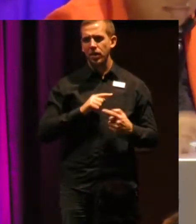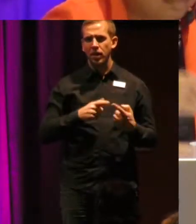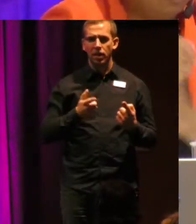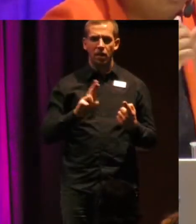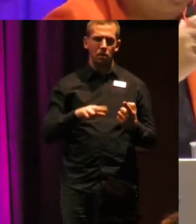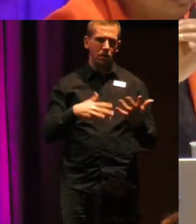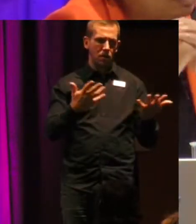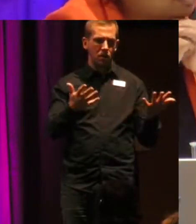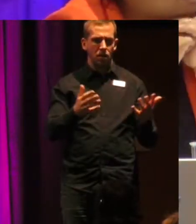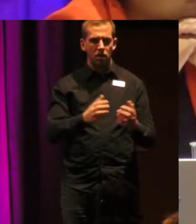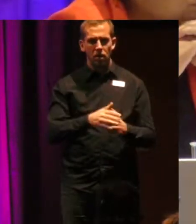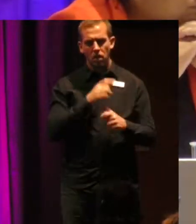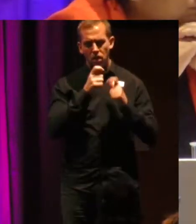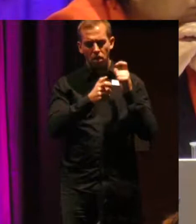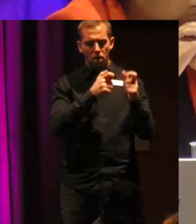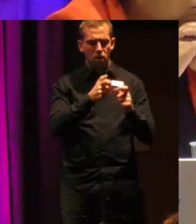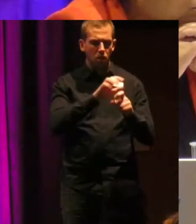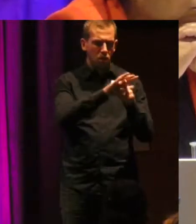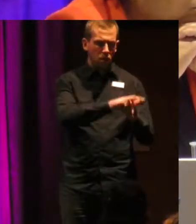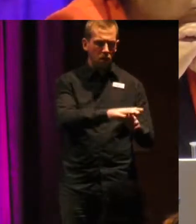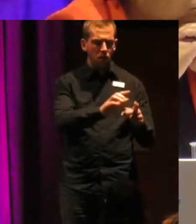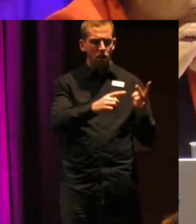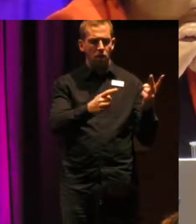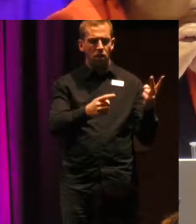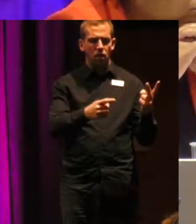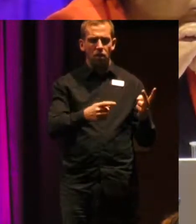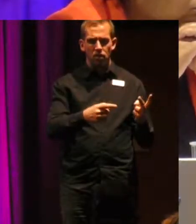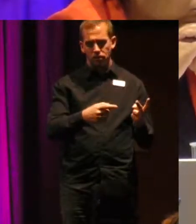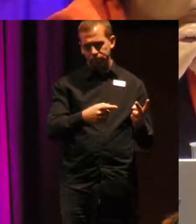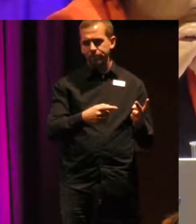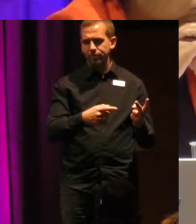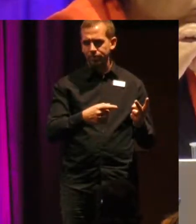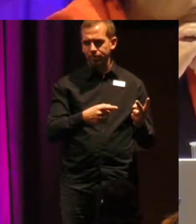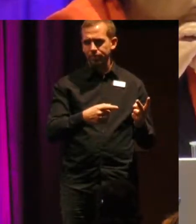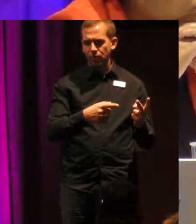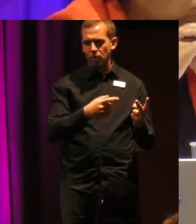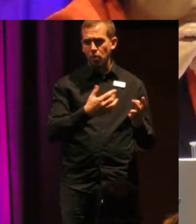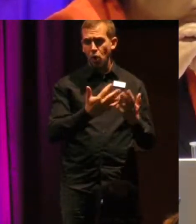slander, defamation, grave defamation. People are afraid.